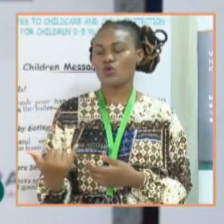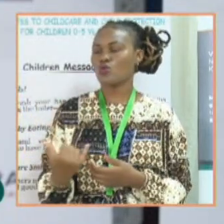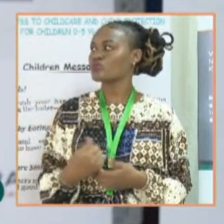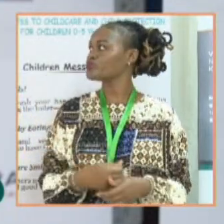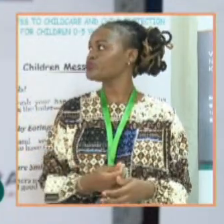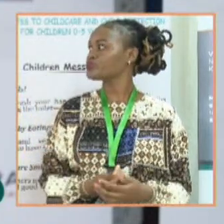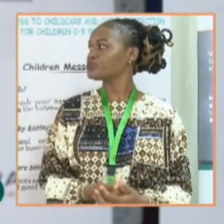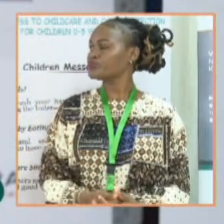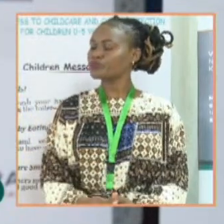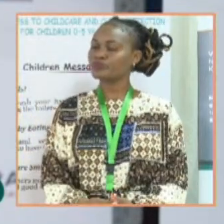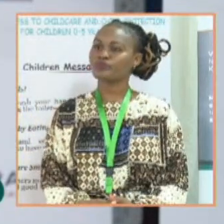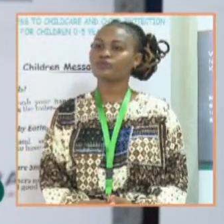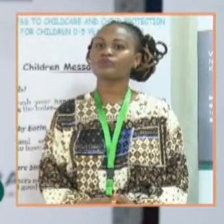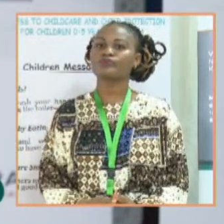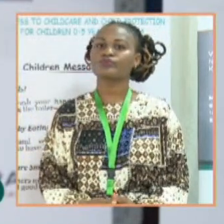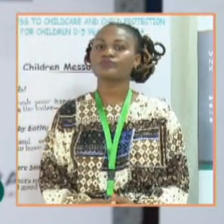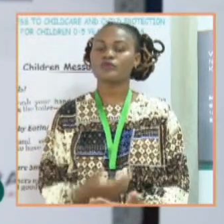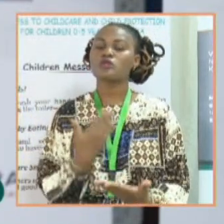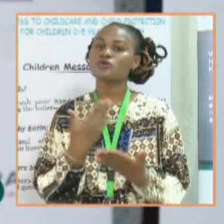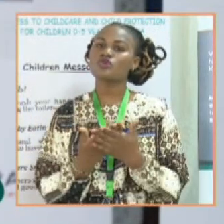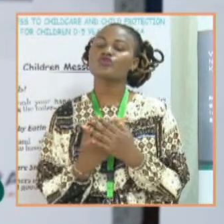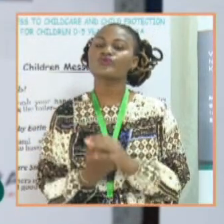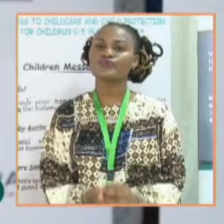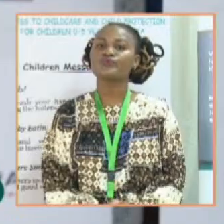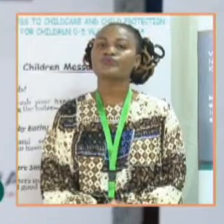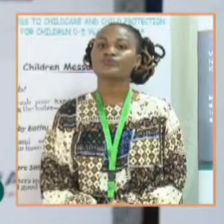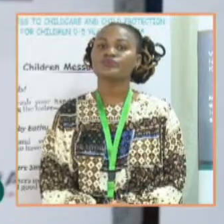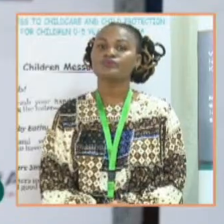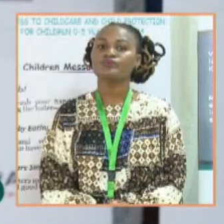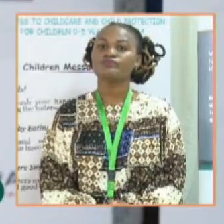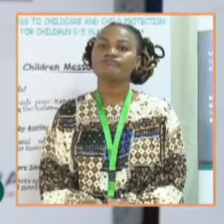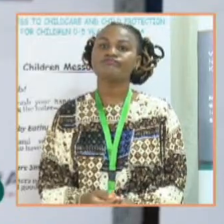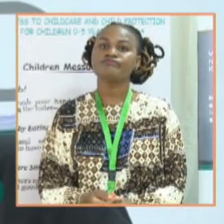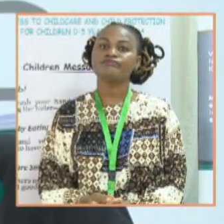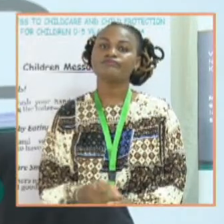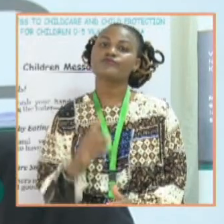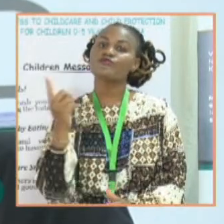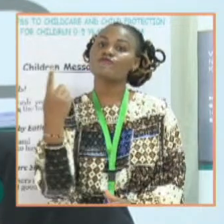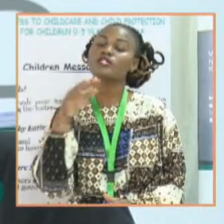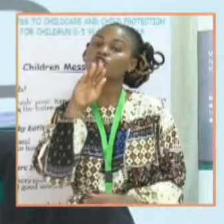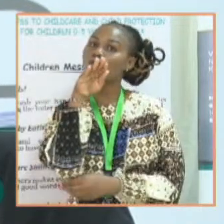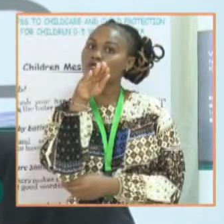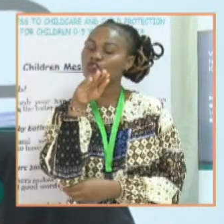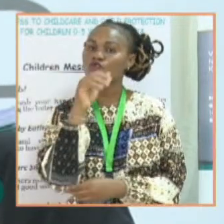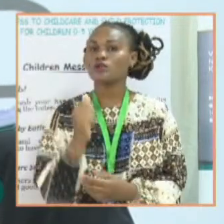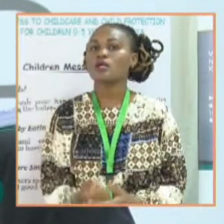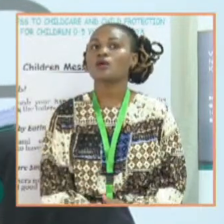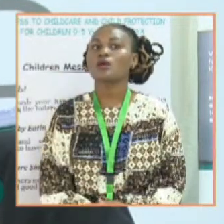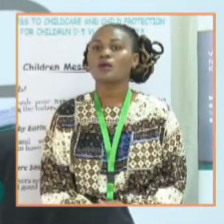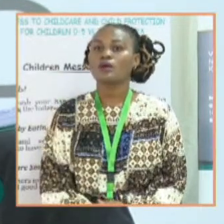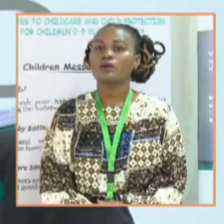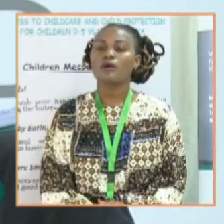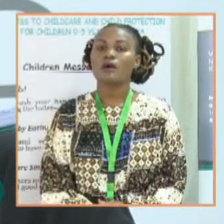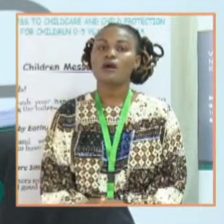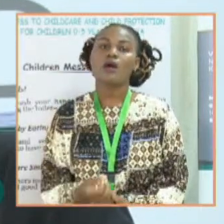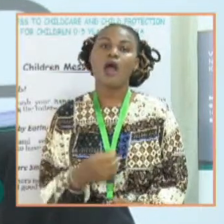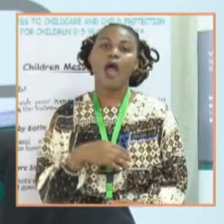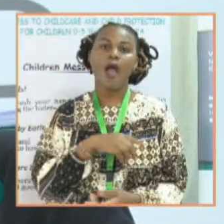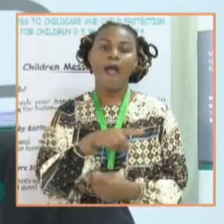comments. Thank you. The first question, which is on finance.